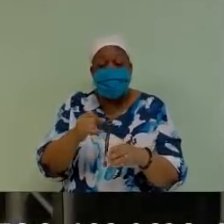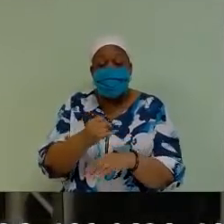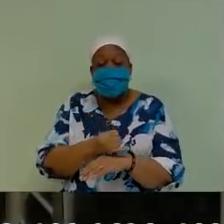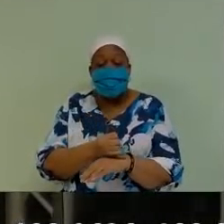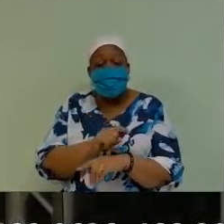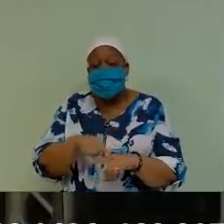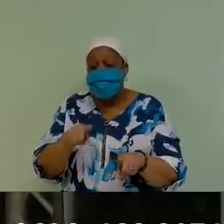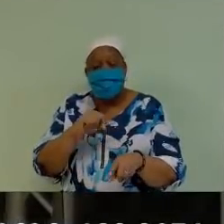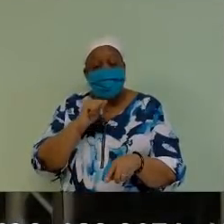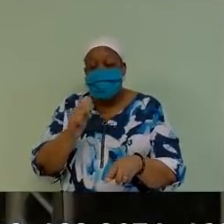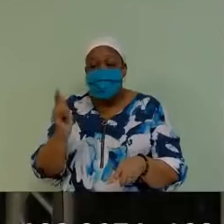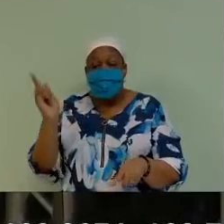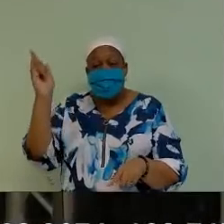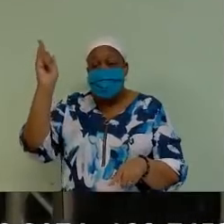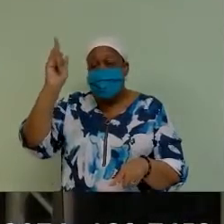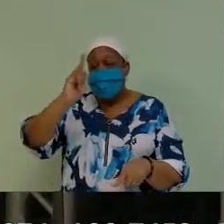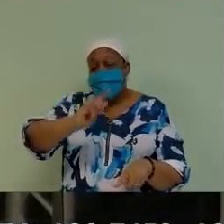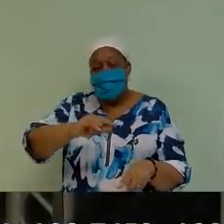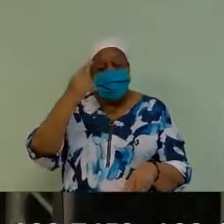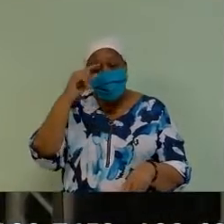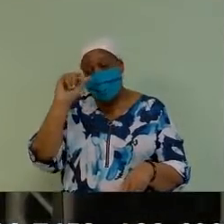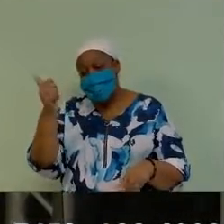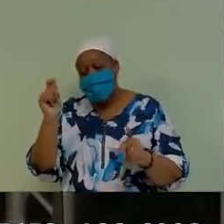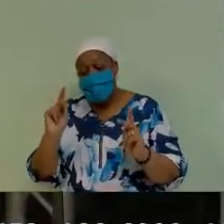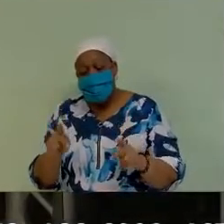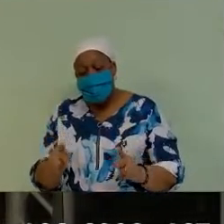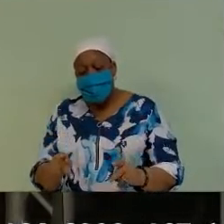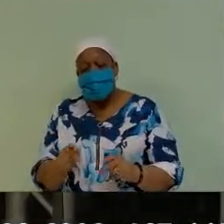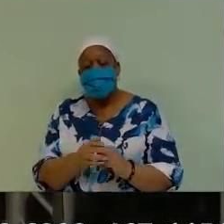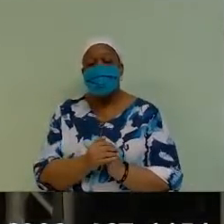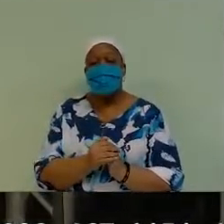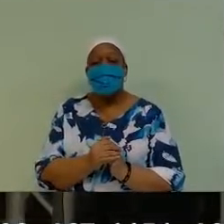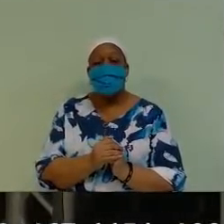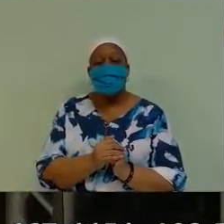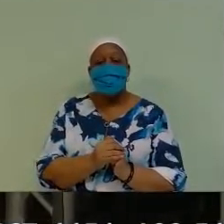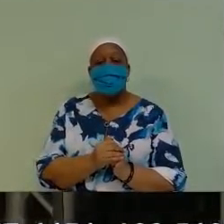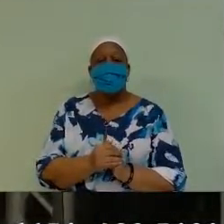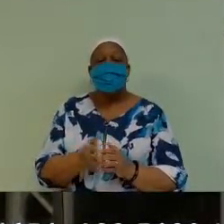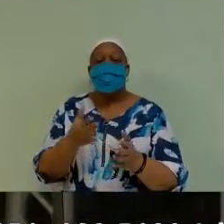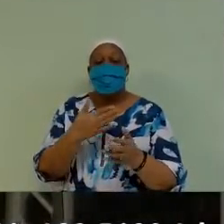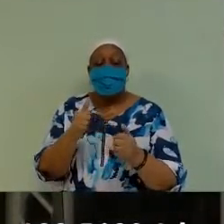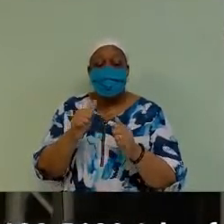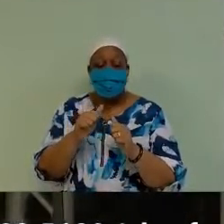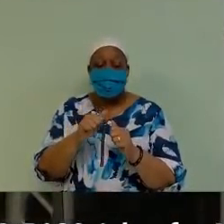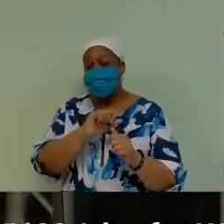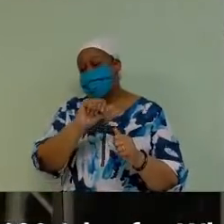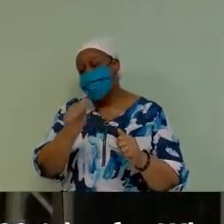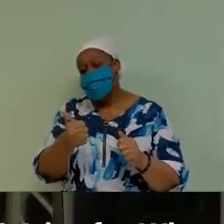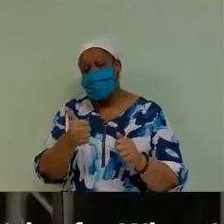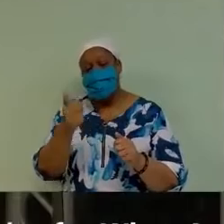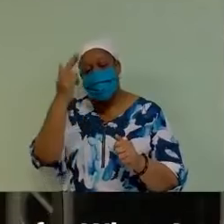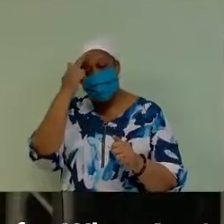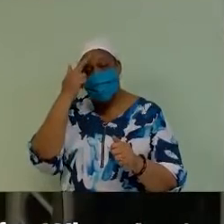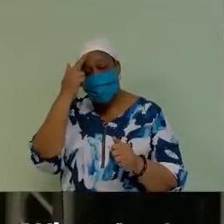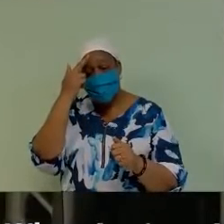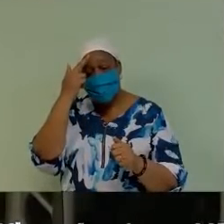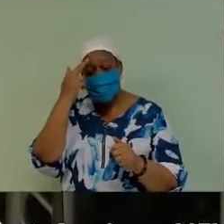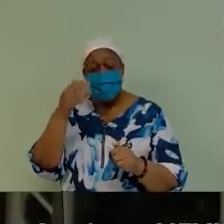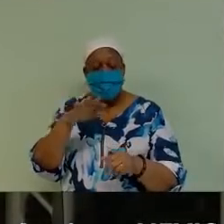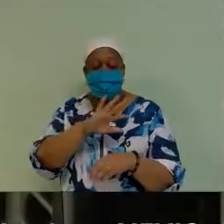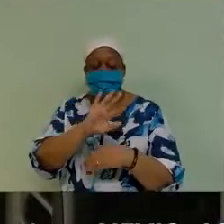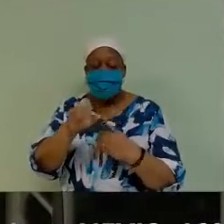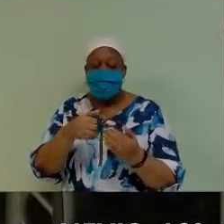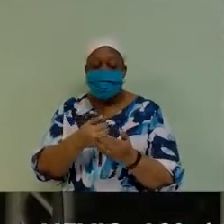travel. Another reason for their success was the consistent messaging that they had, in that the Prime